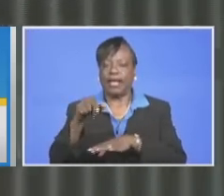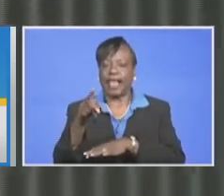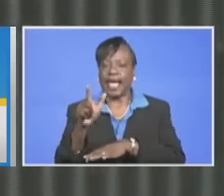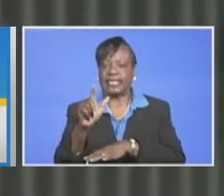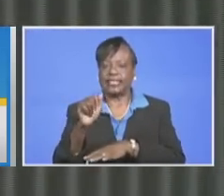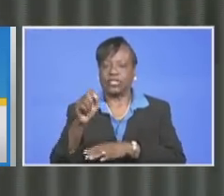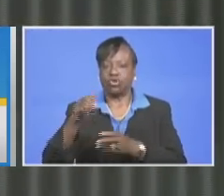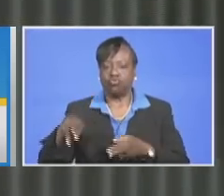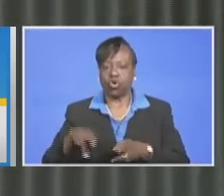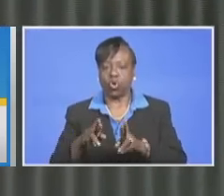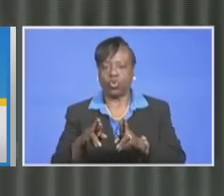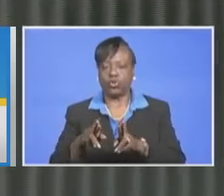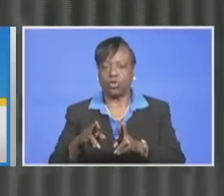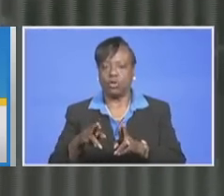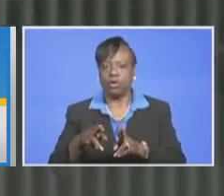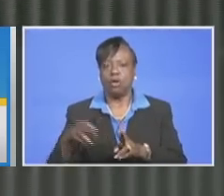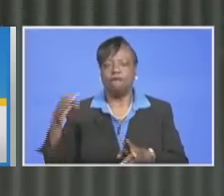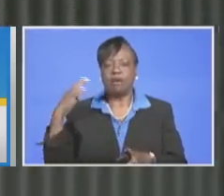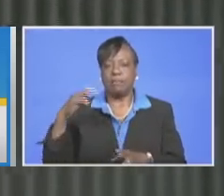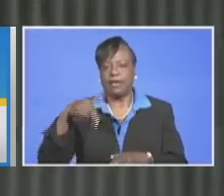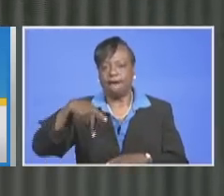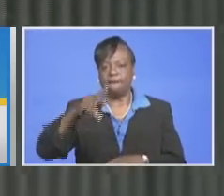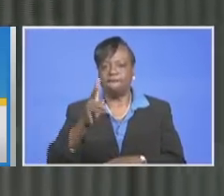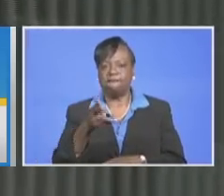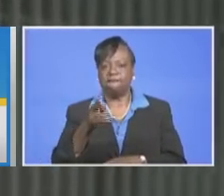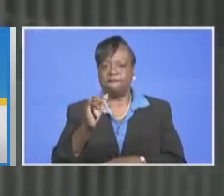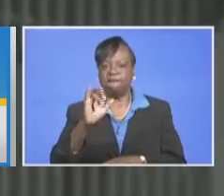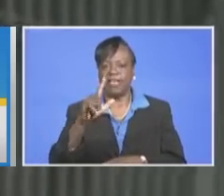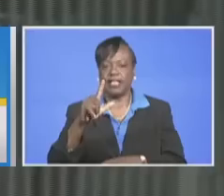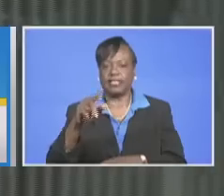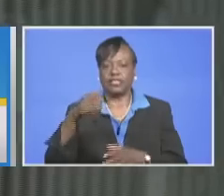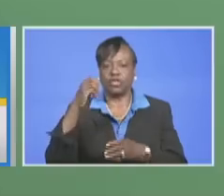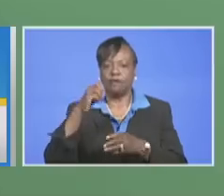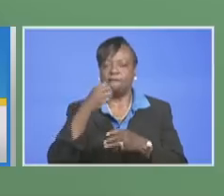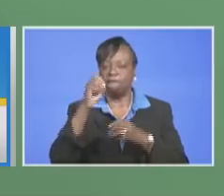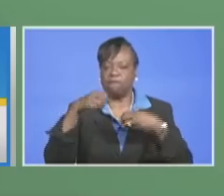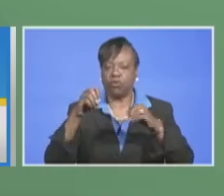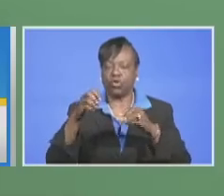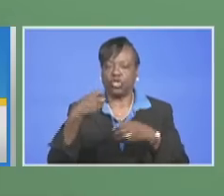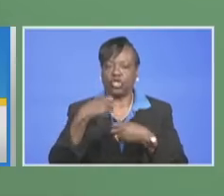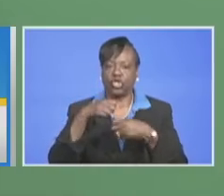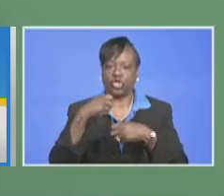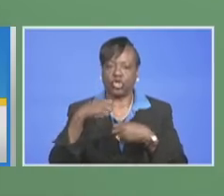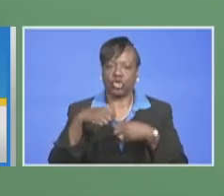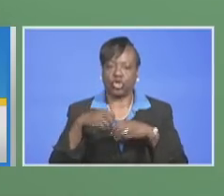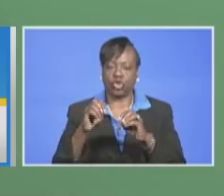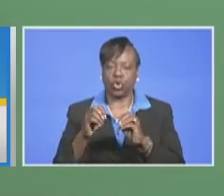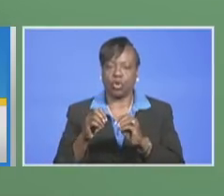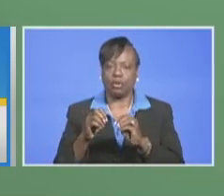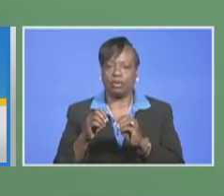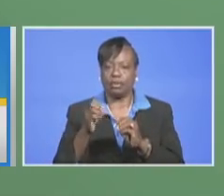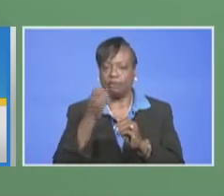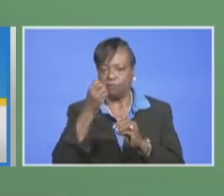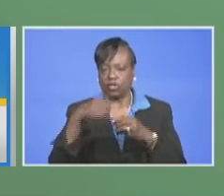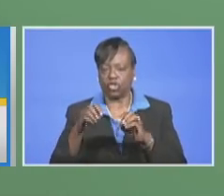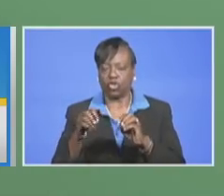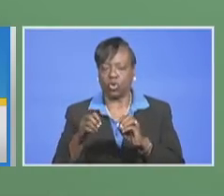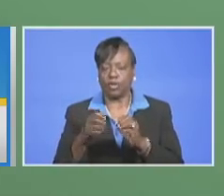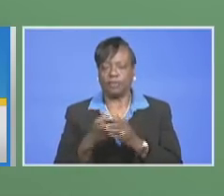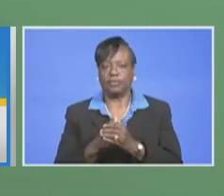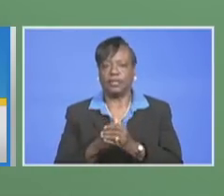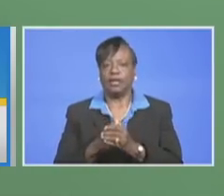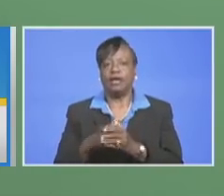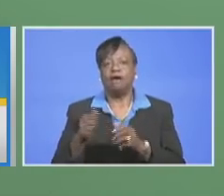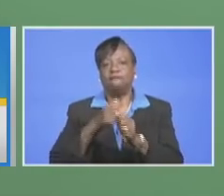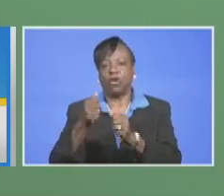Road, formerly the site of Phil's Grocery Store, following the recent compulsory acquisition